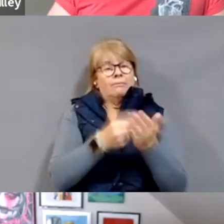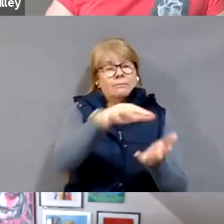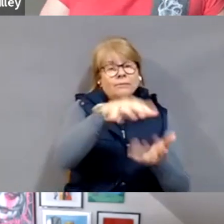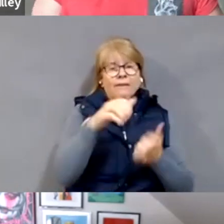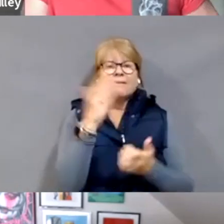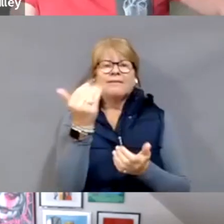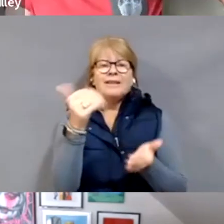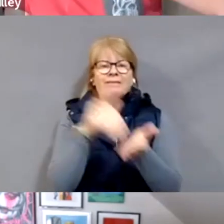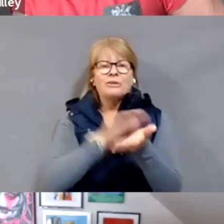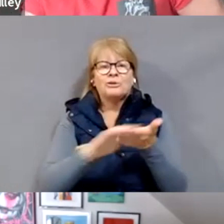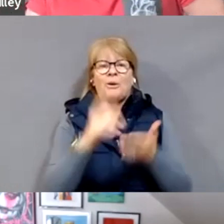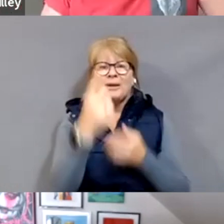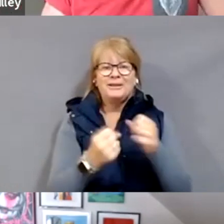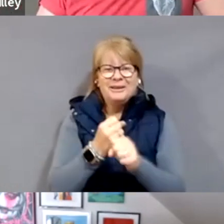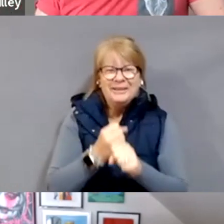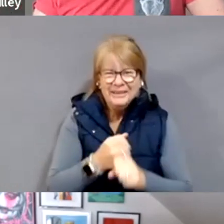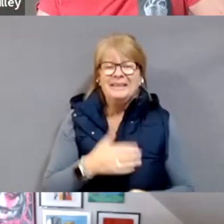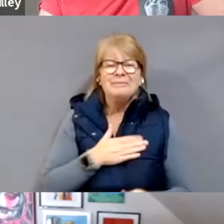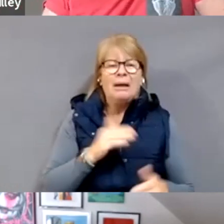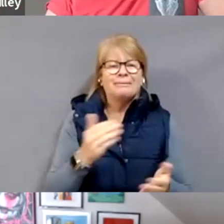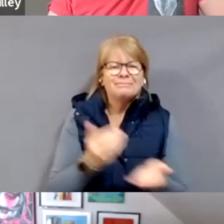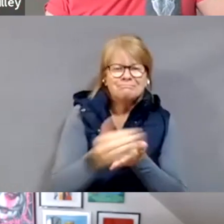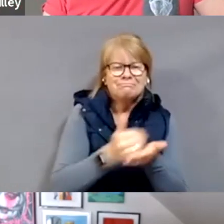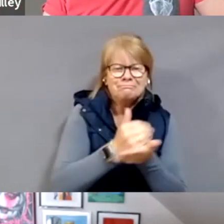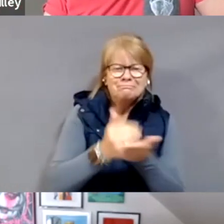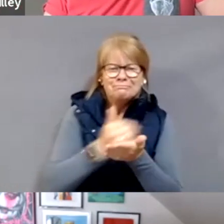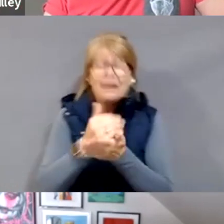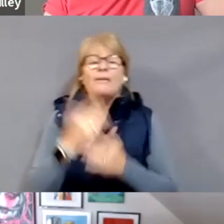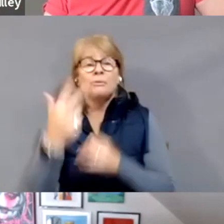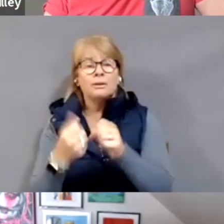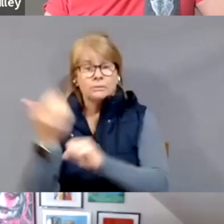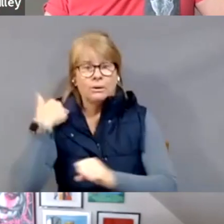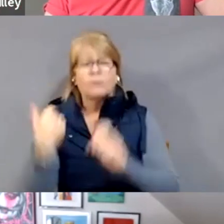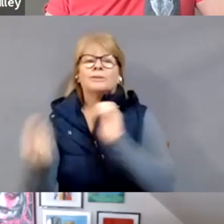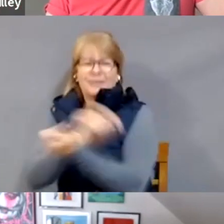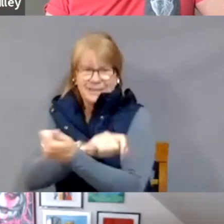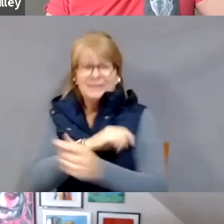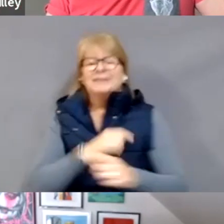ago. Has been my income my whole life, except for 3 years ago. So